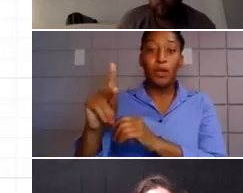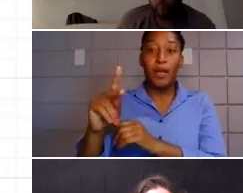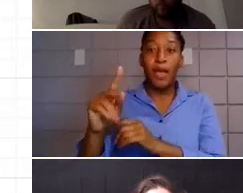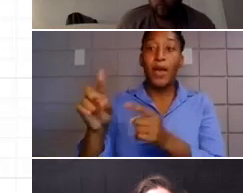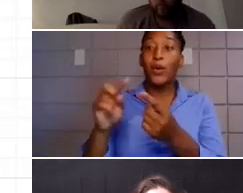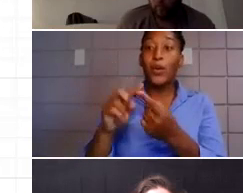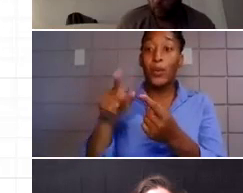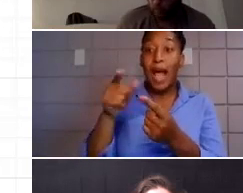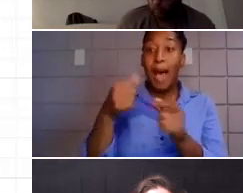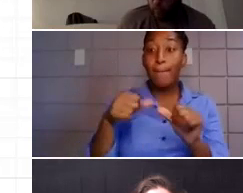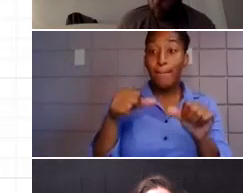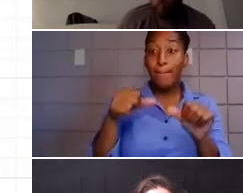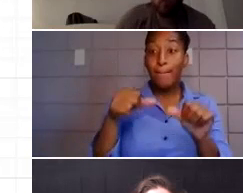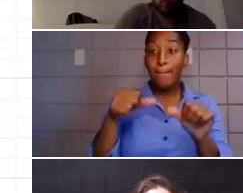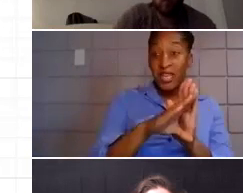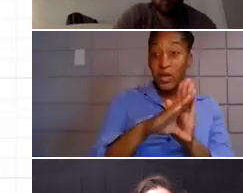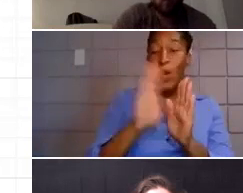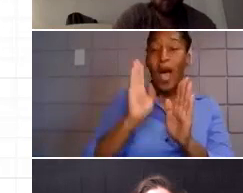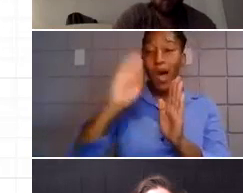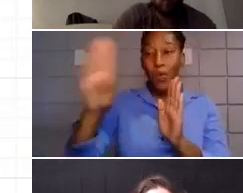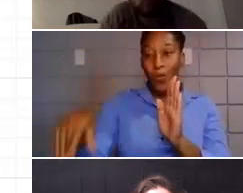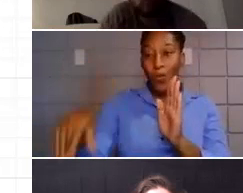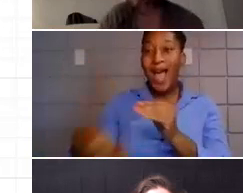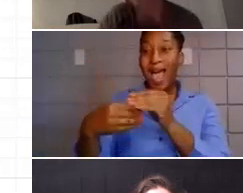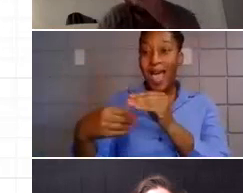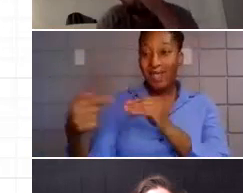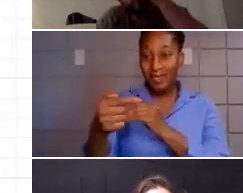Okay. So let's go and check ourselves and see